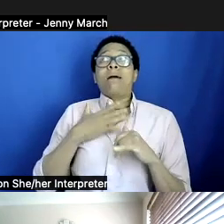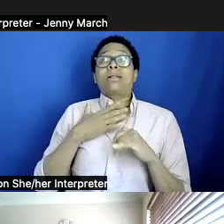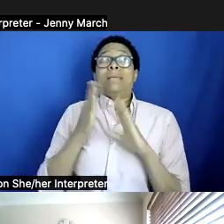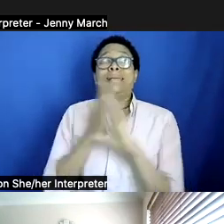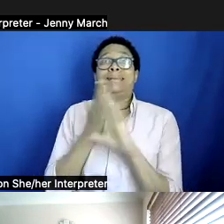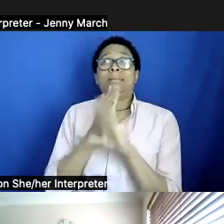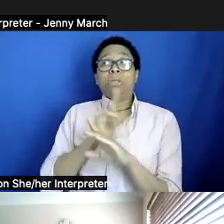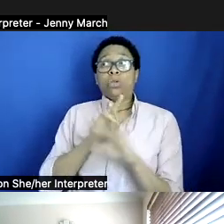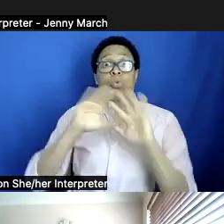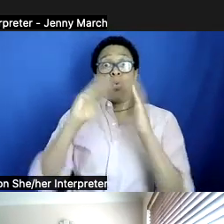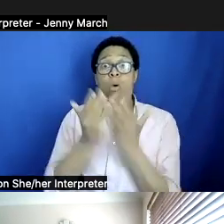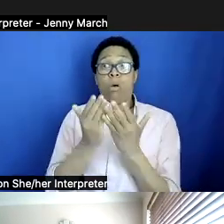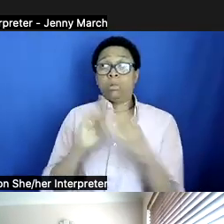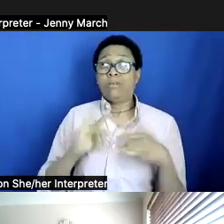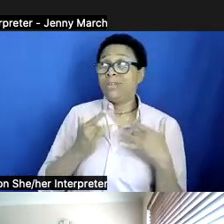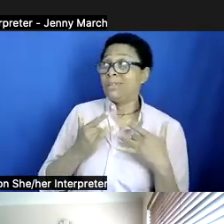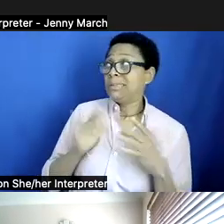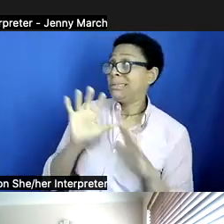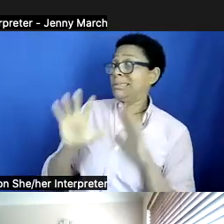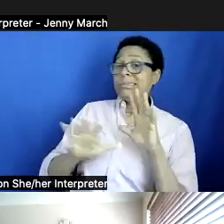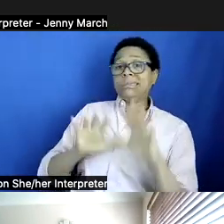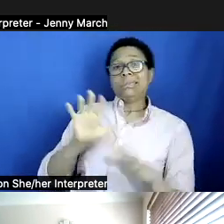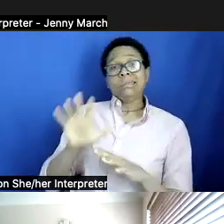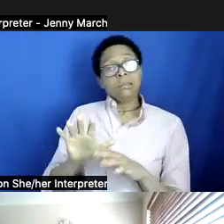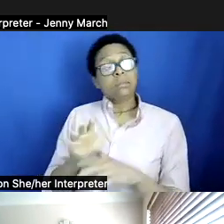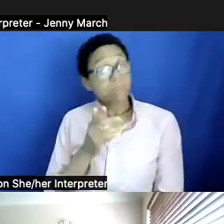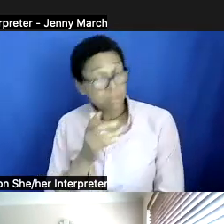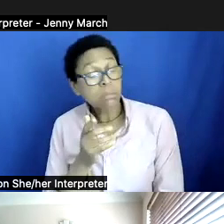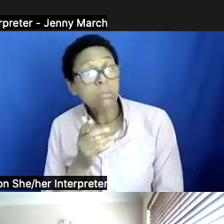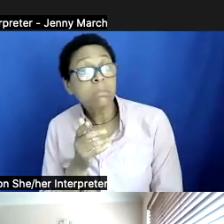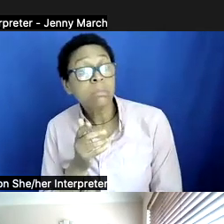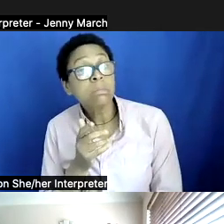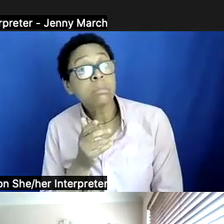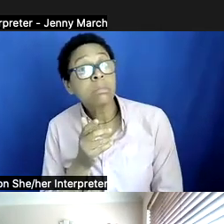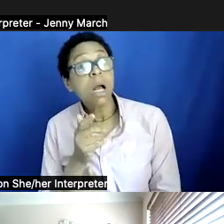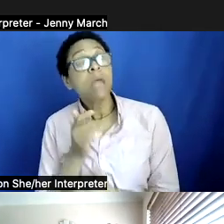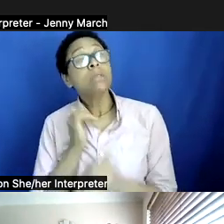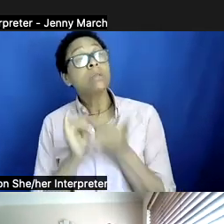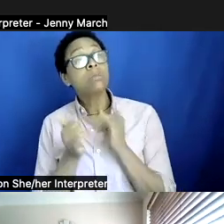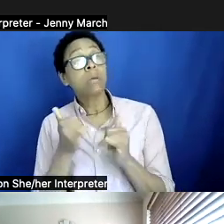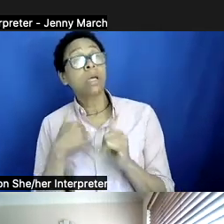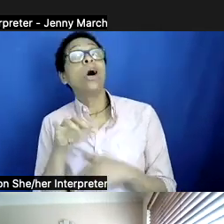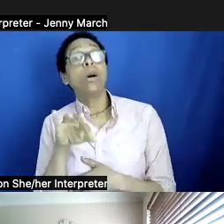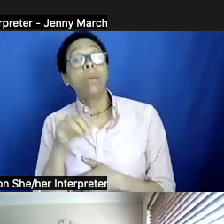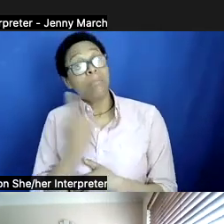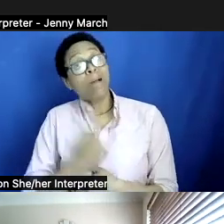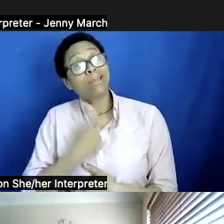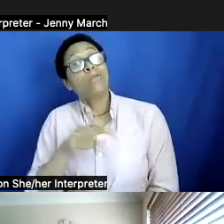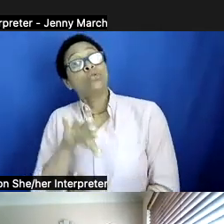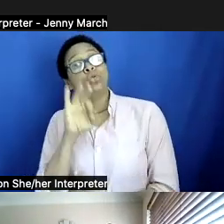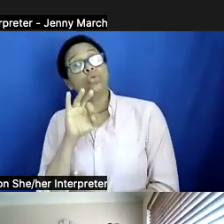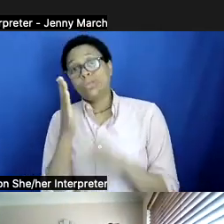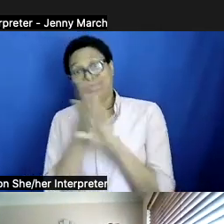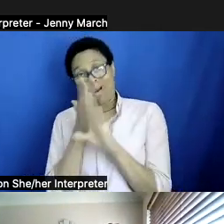the time for me, hiding or protecting myself is a choice that I make, and rather than something